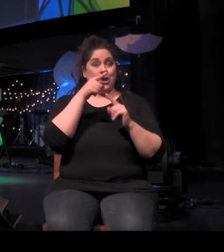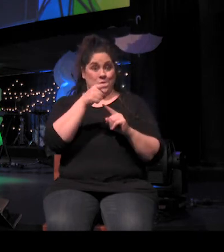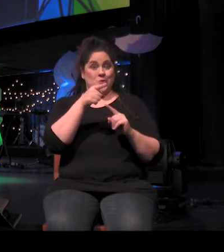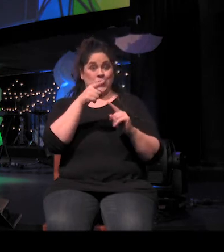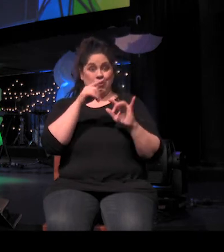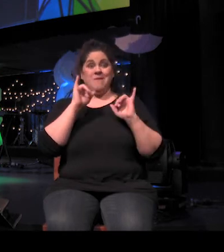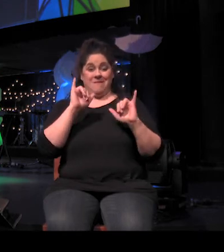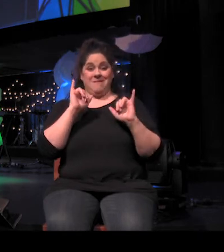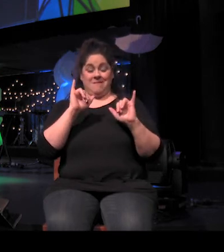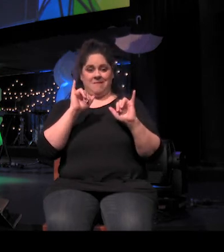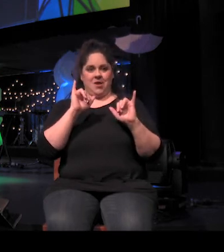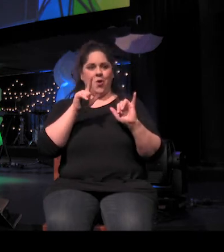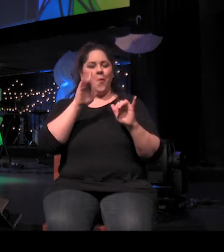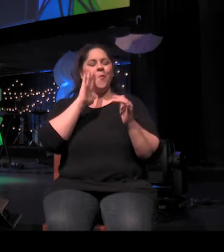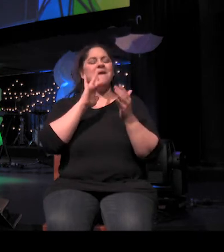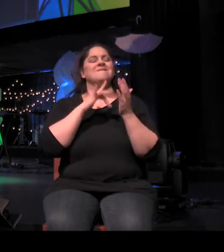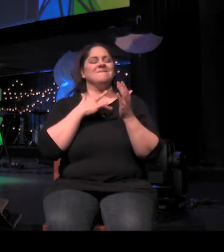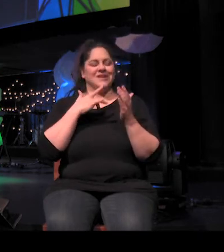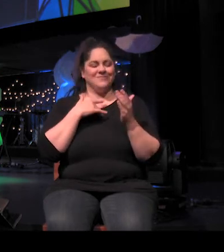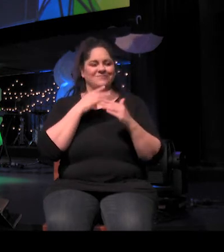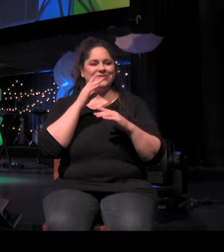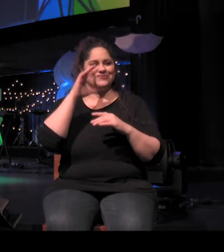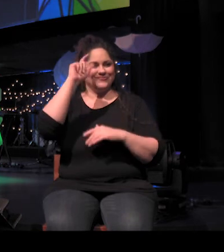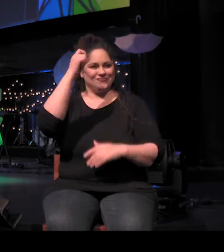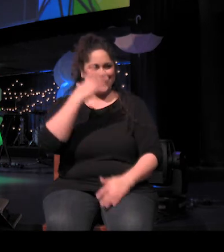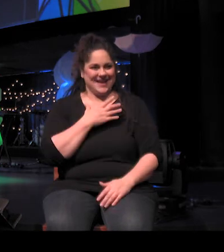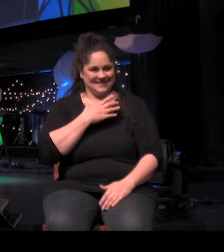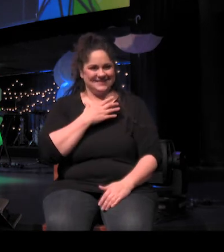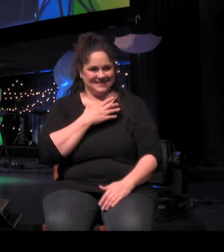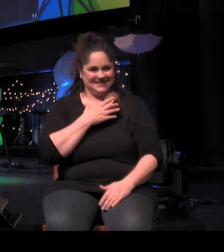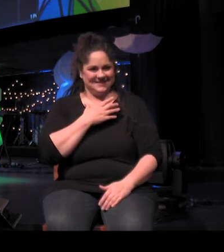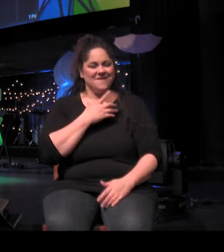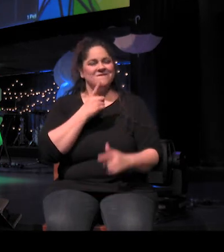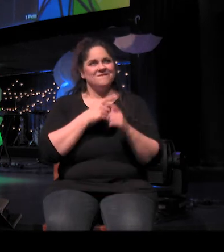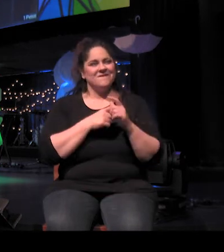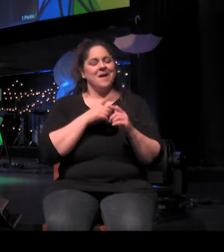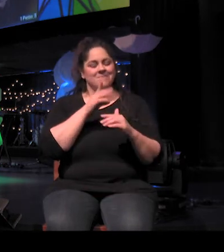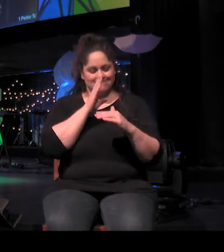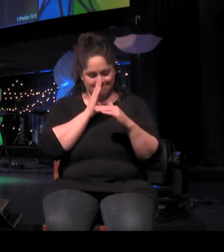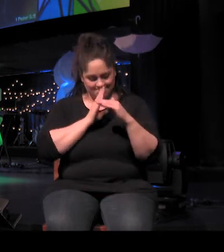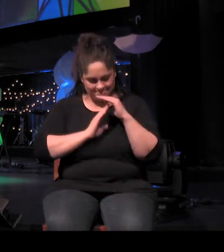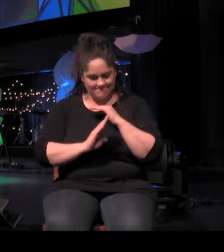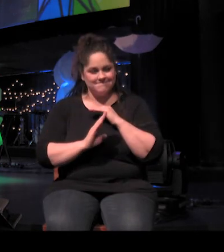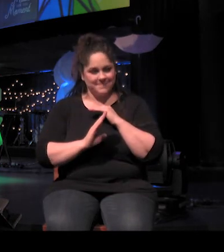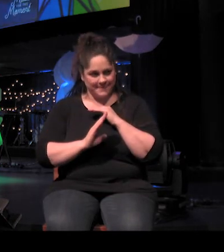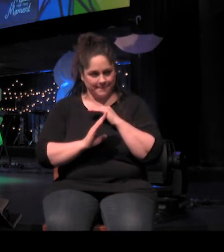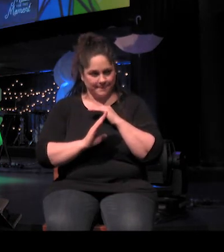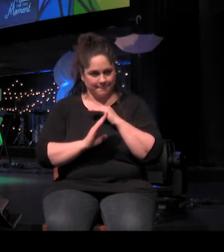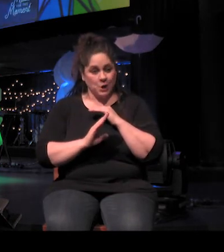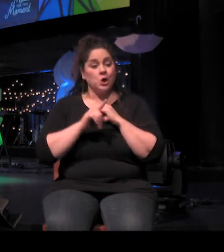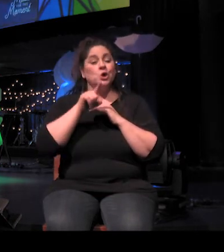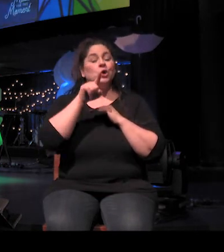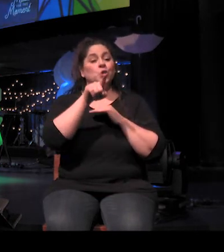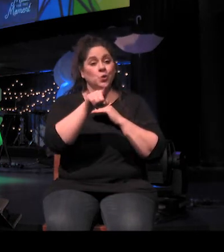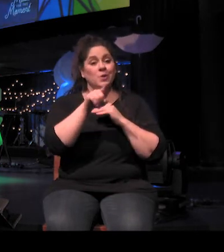the humble. And that grace for the humble, the result of that is number 4. You'll be able to stand